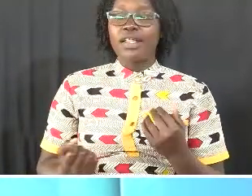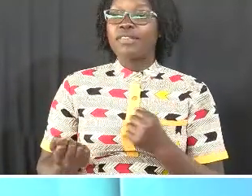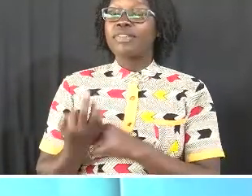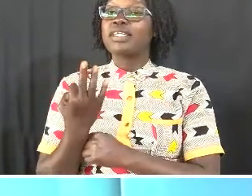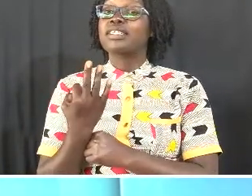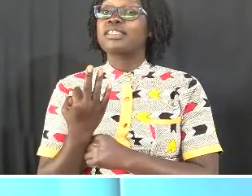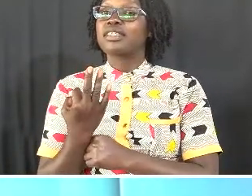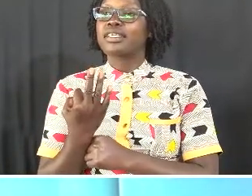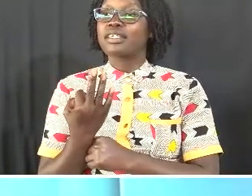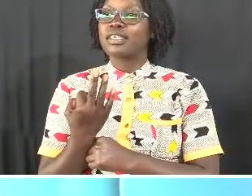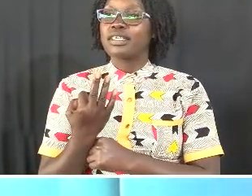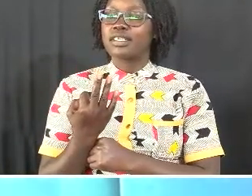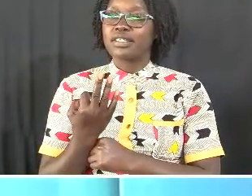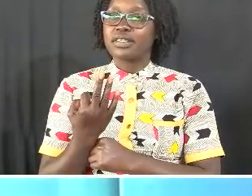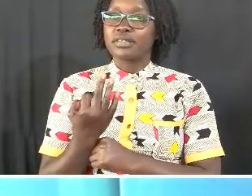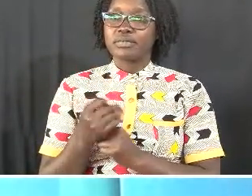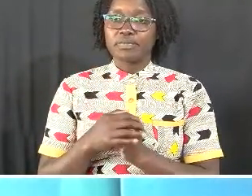me, please.